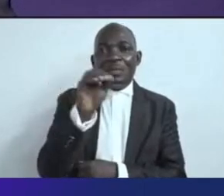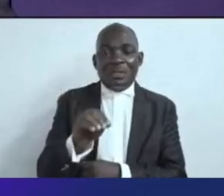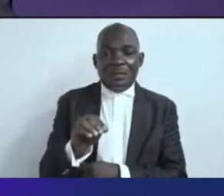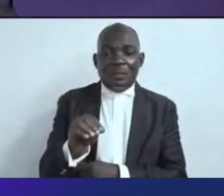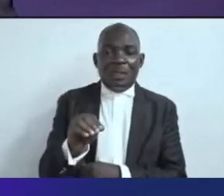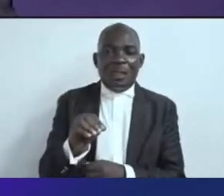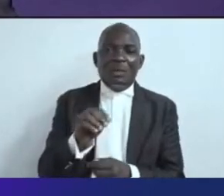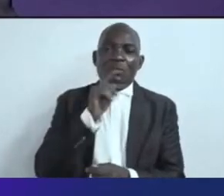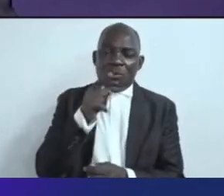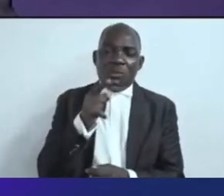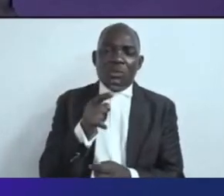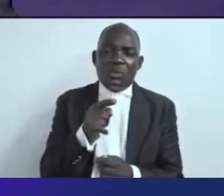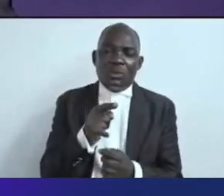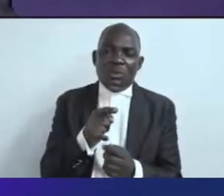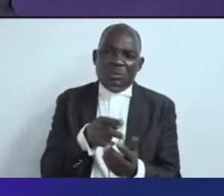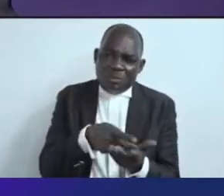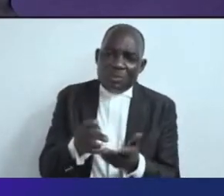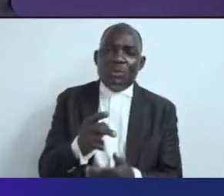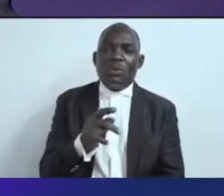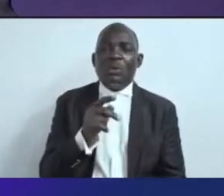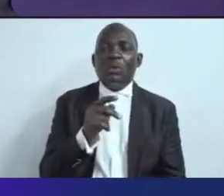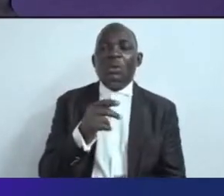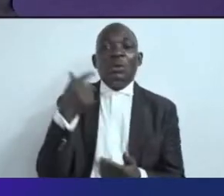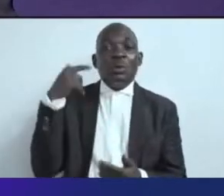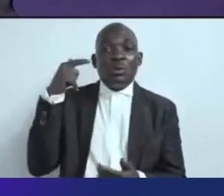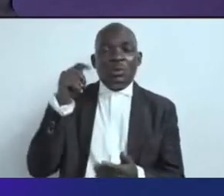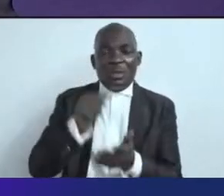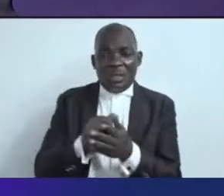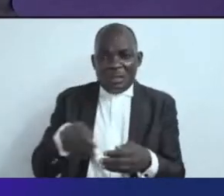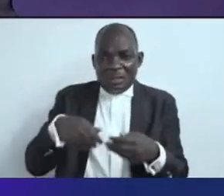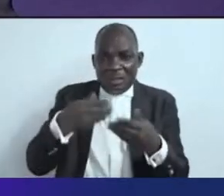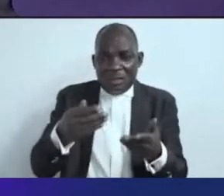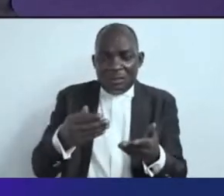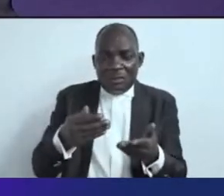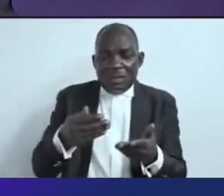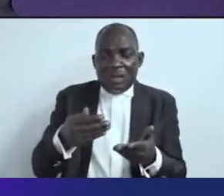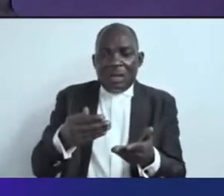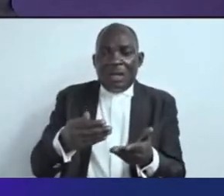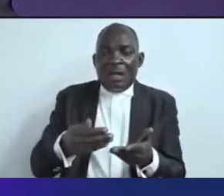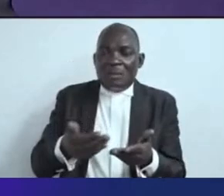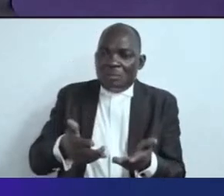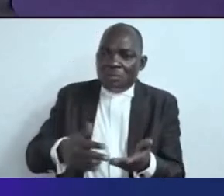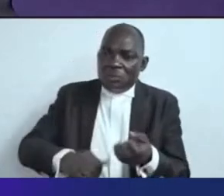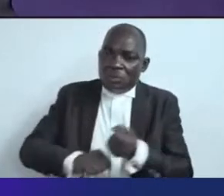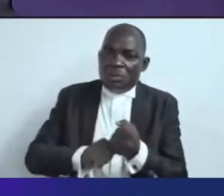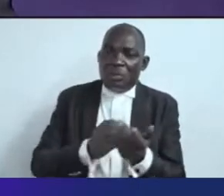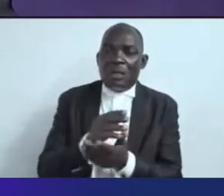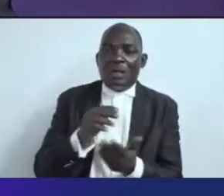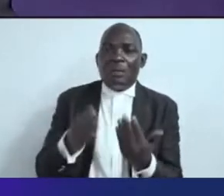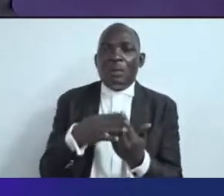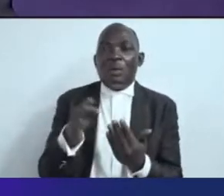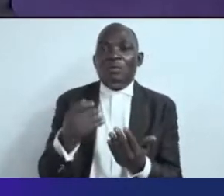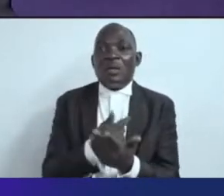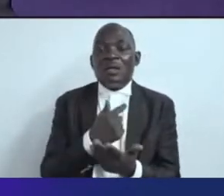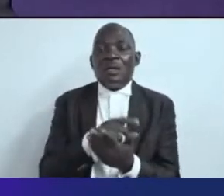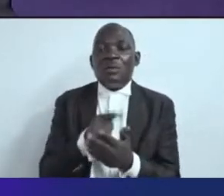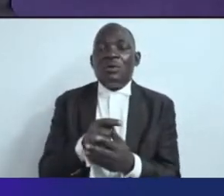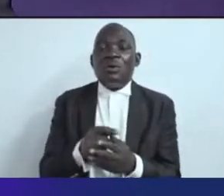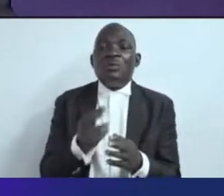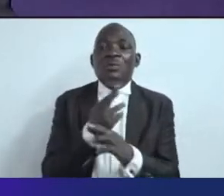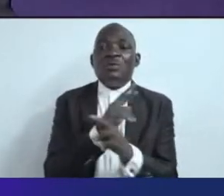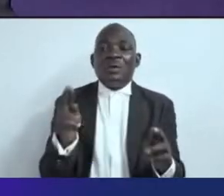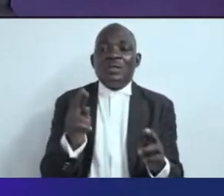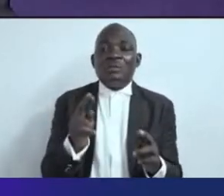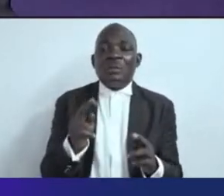99.99% purity. It is issued and guaranteed by the Bank of Ghana. It will be available in